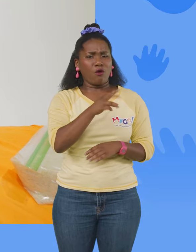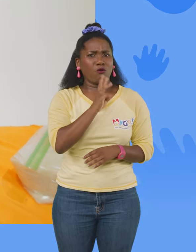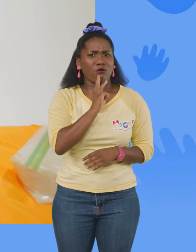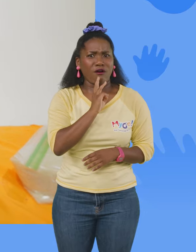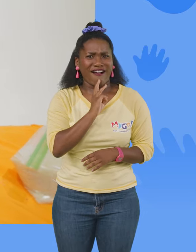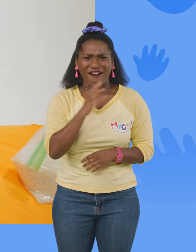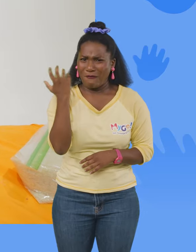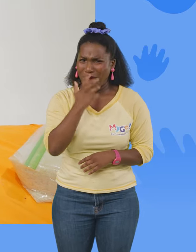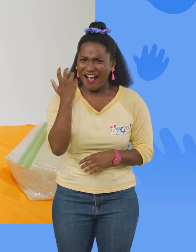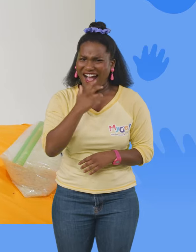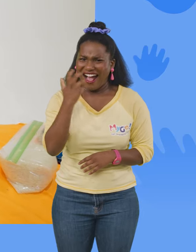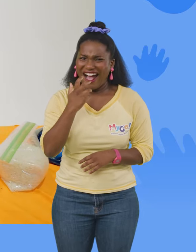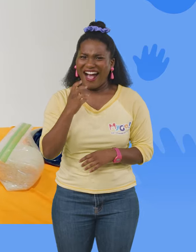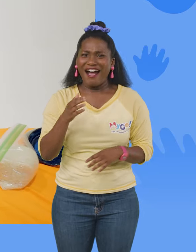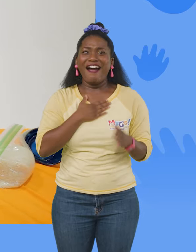water.